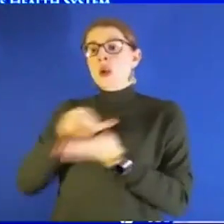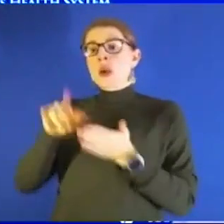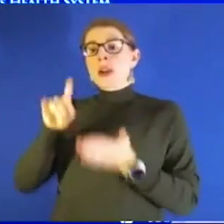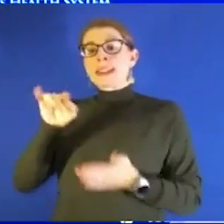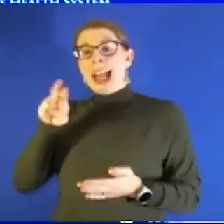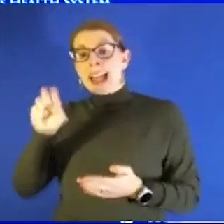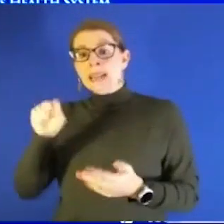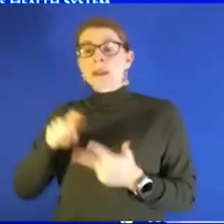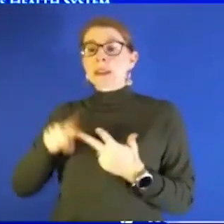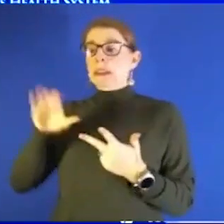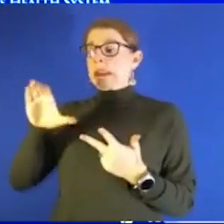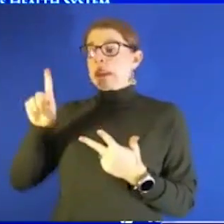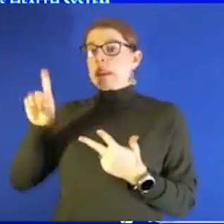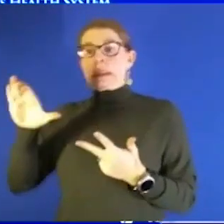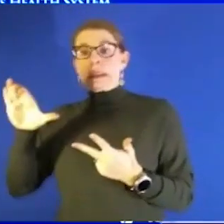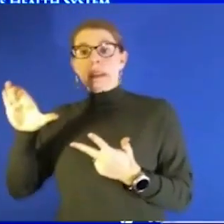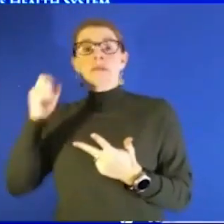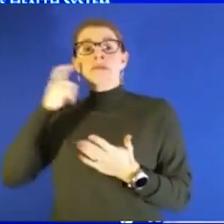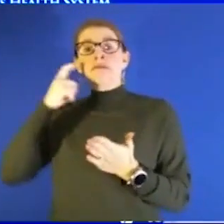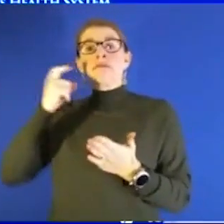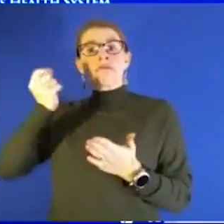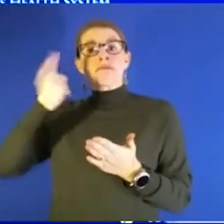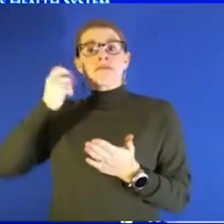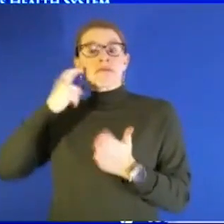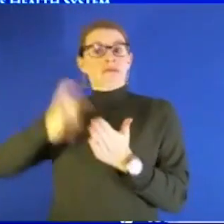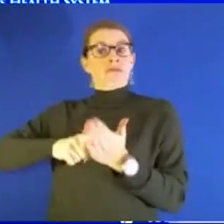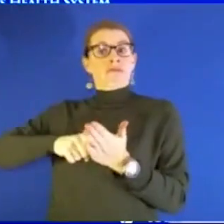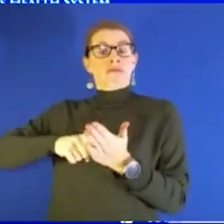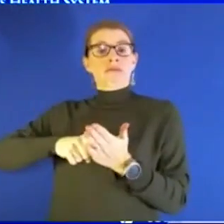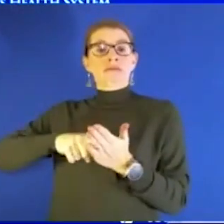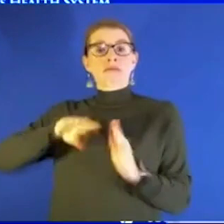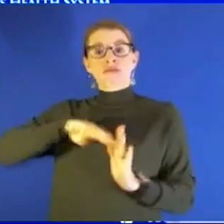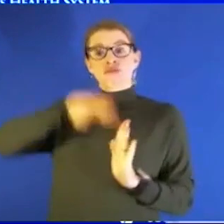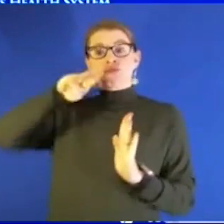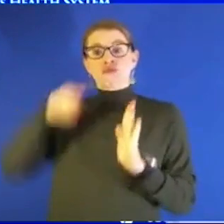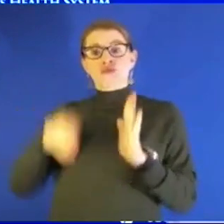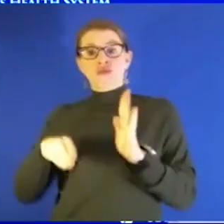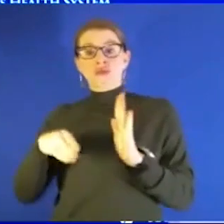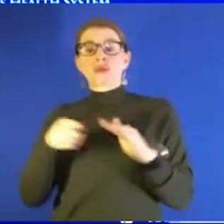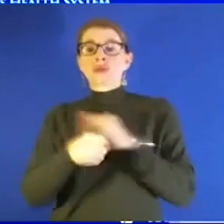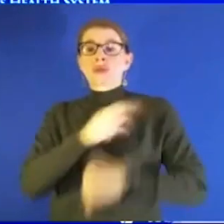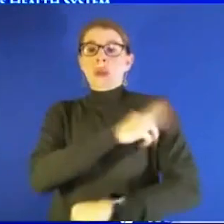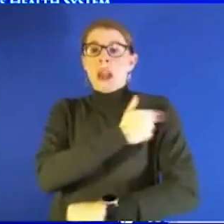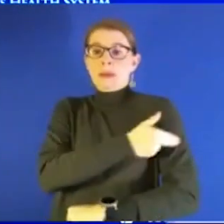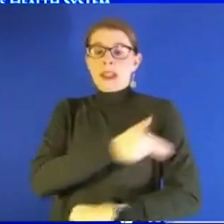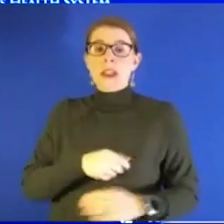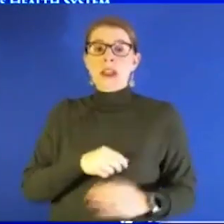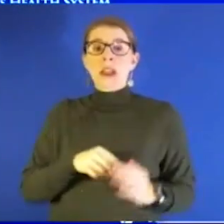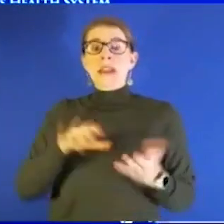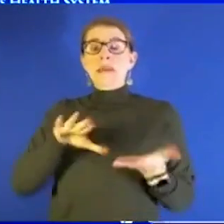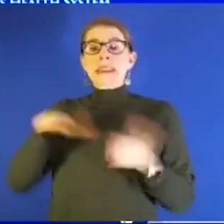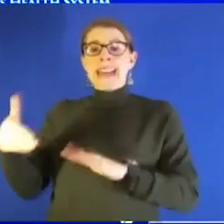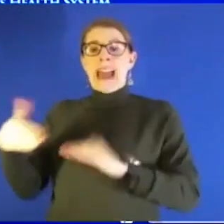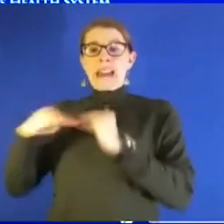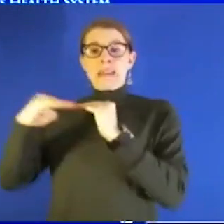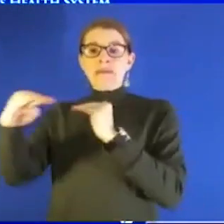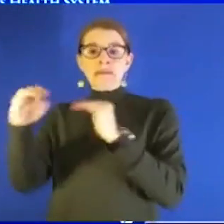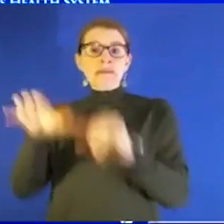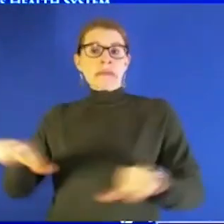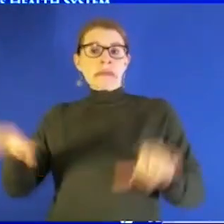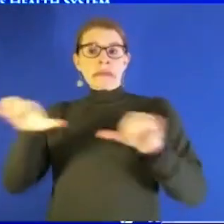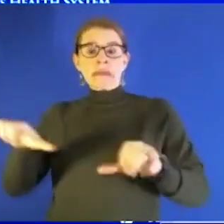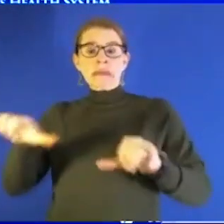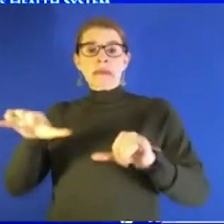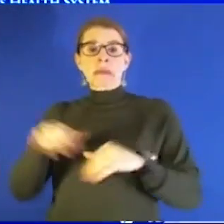steep increase in cases. Hospitalizations, luckily though, for the most part, deaths are holding fairly steady, not on the